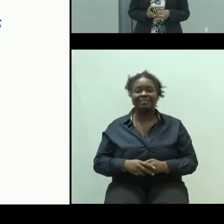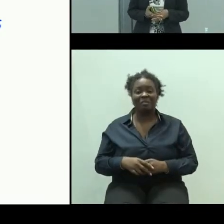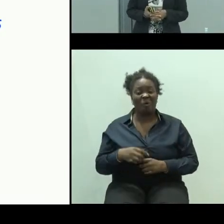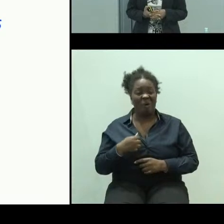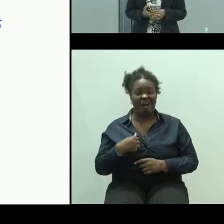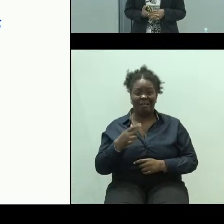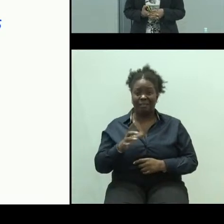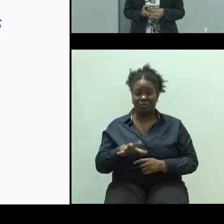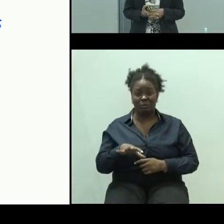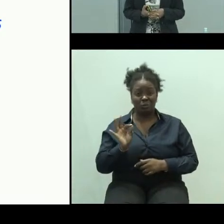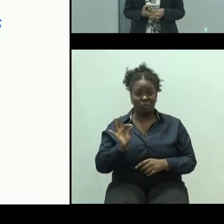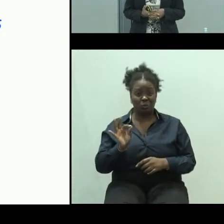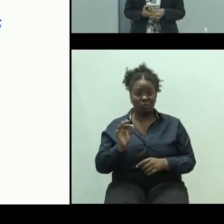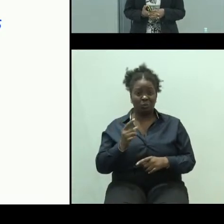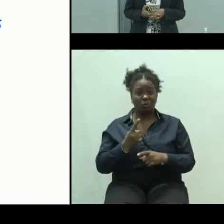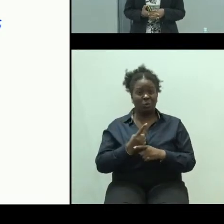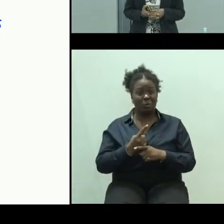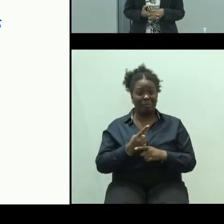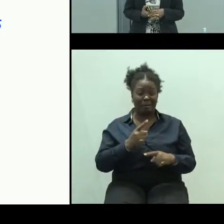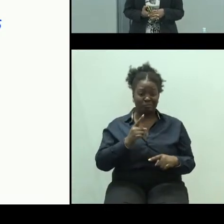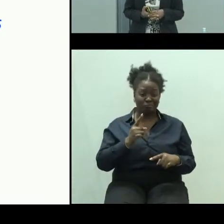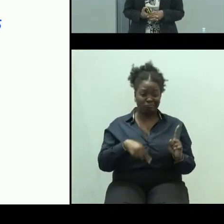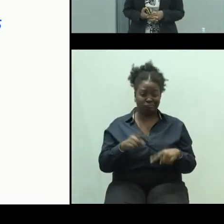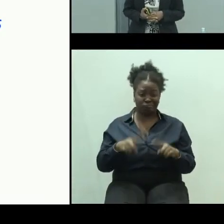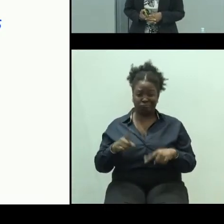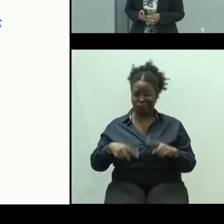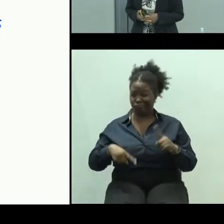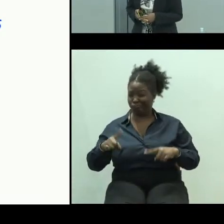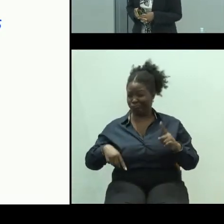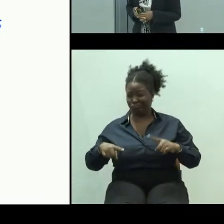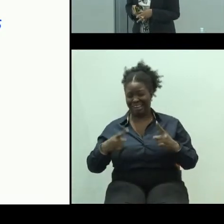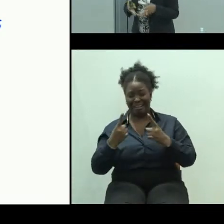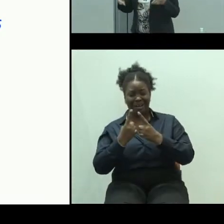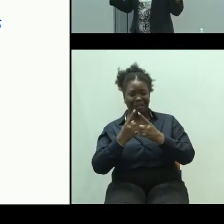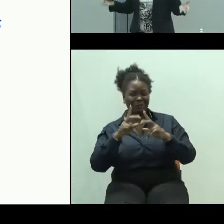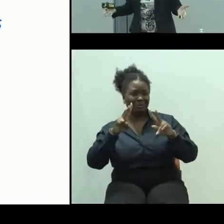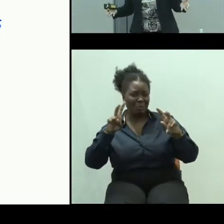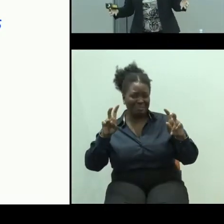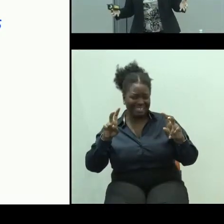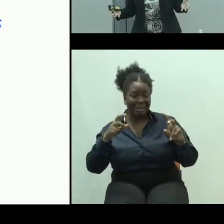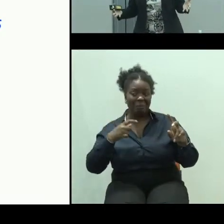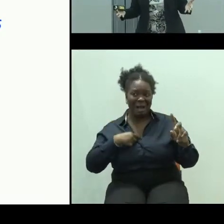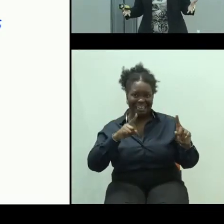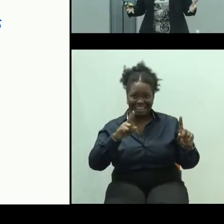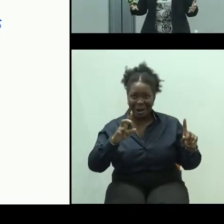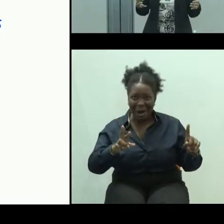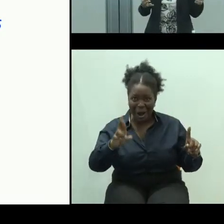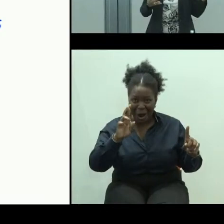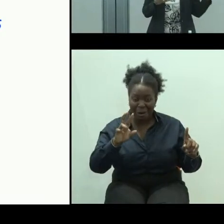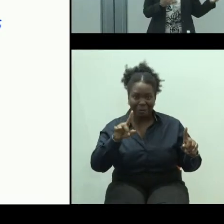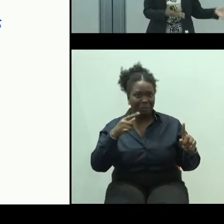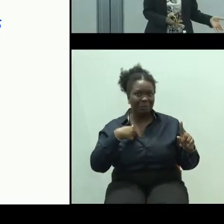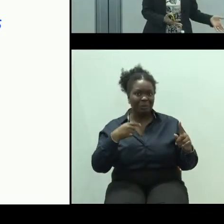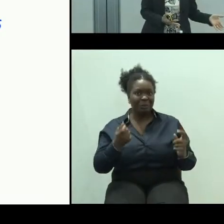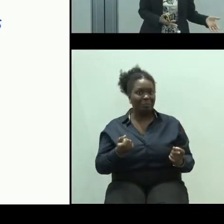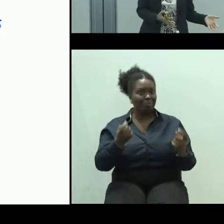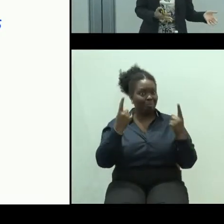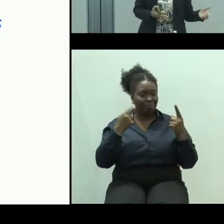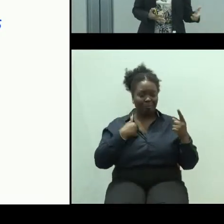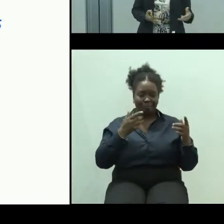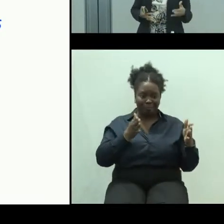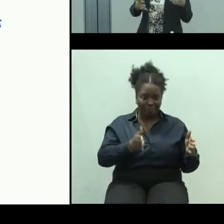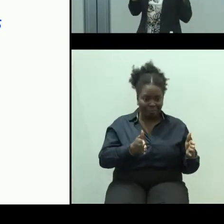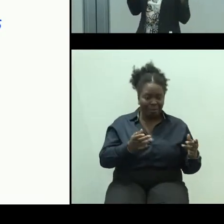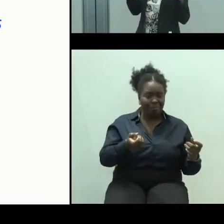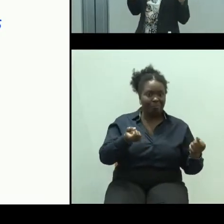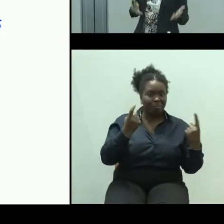choose to talk about a lot of stuff. With the hopes being that if you don't understand the first part,